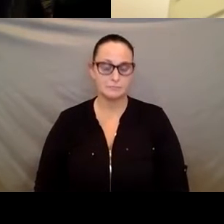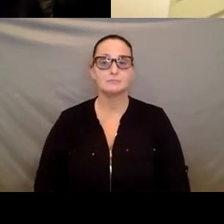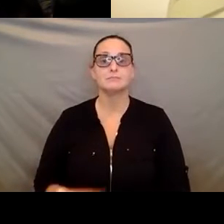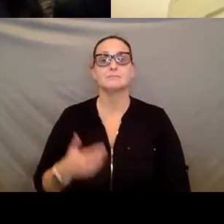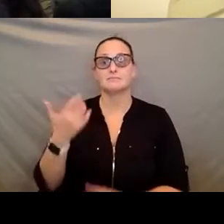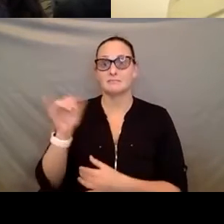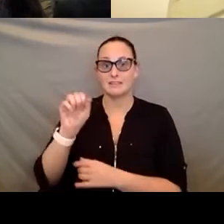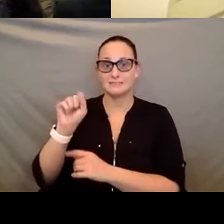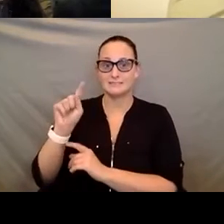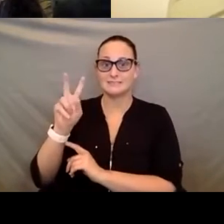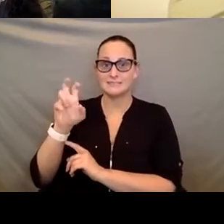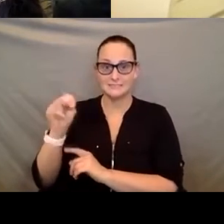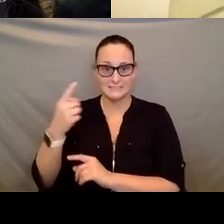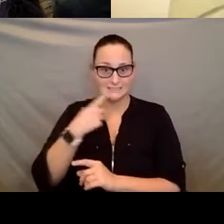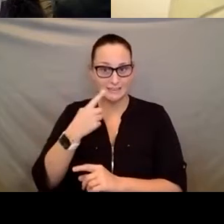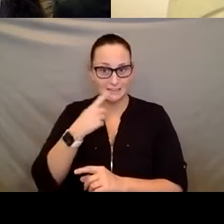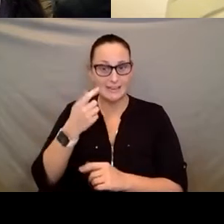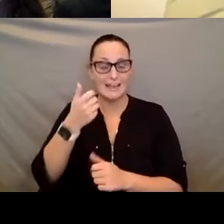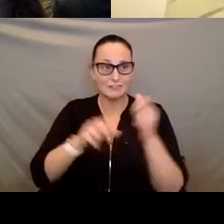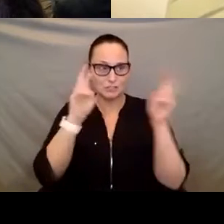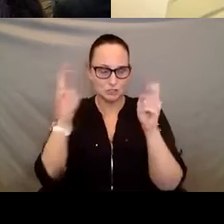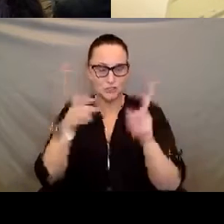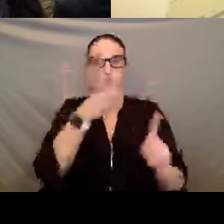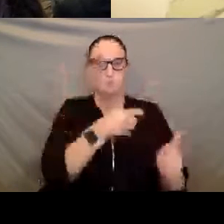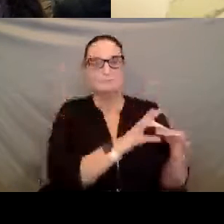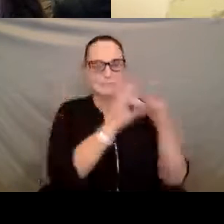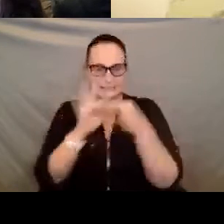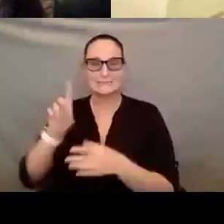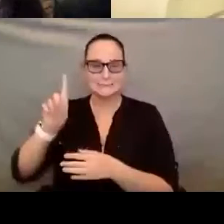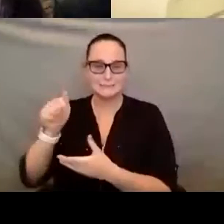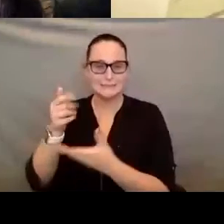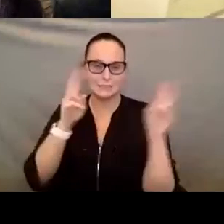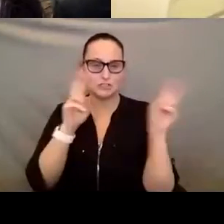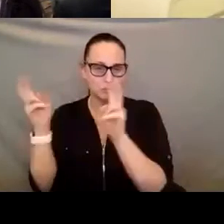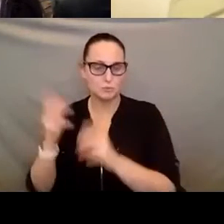Stephen said, every issue is a disability issue. And